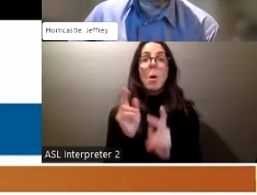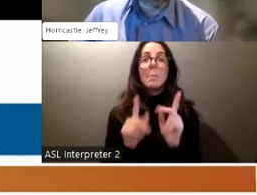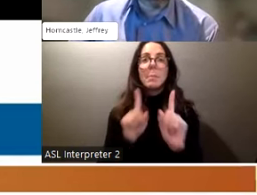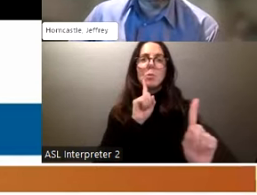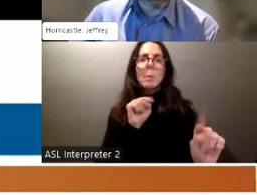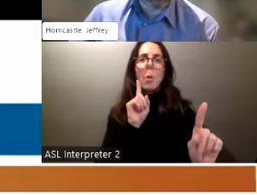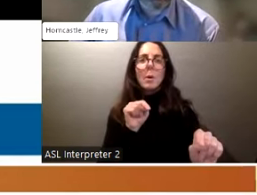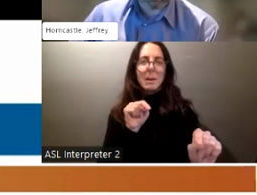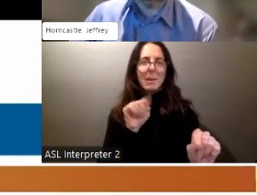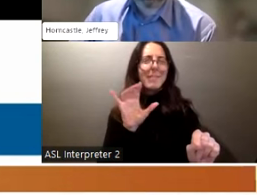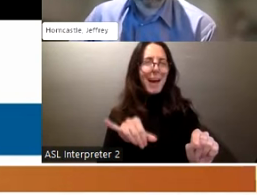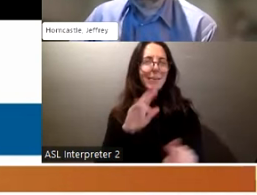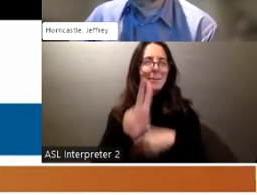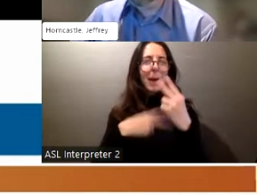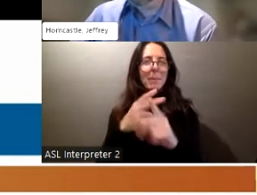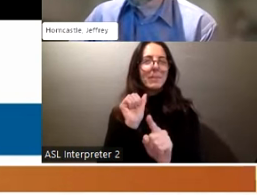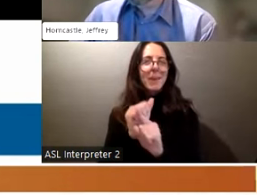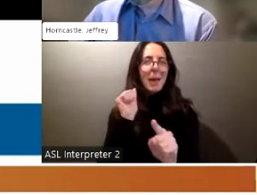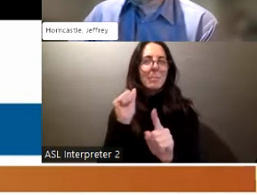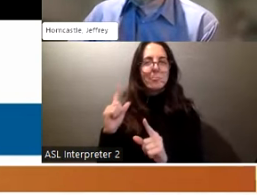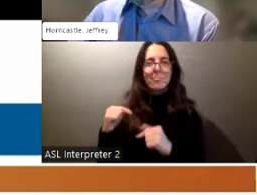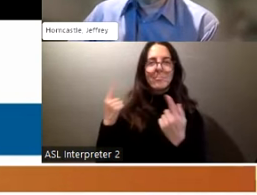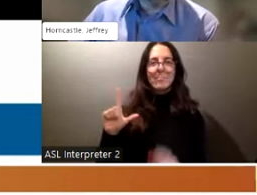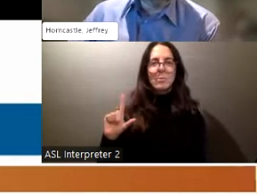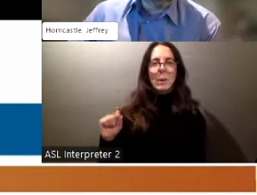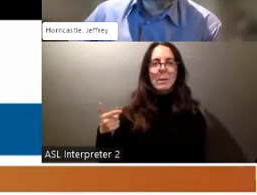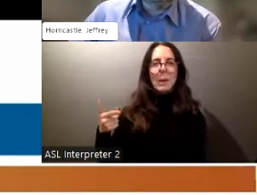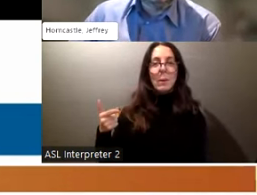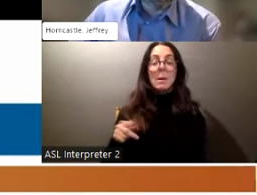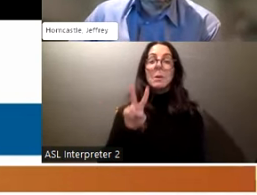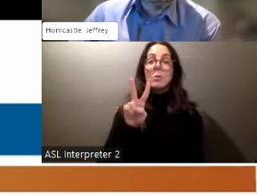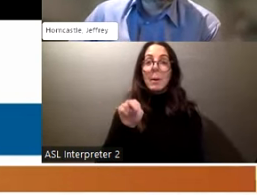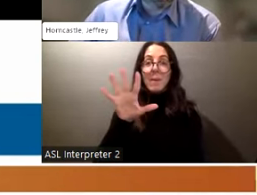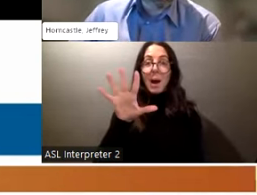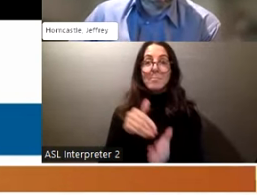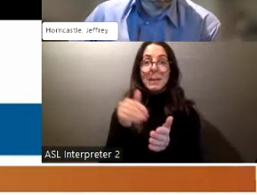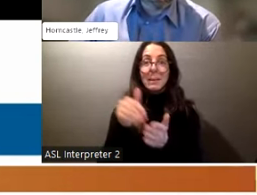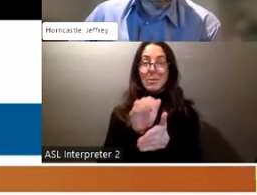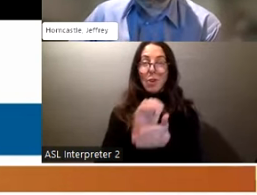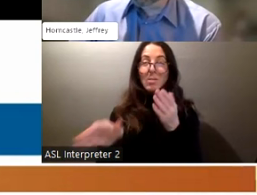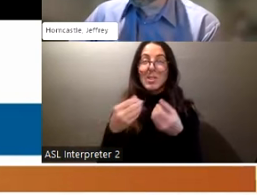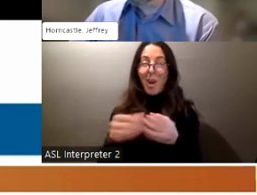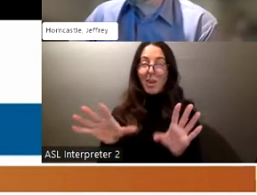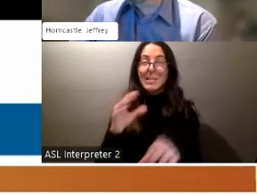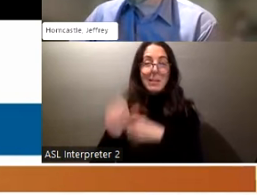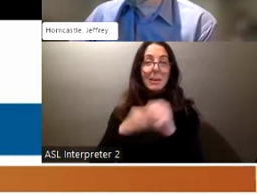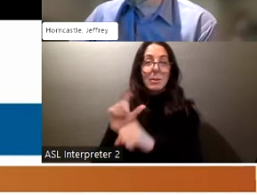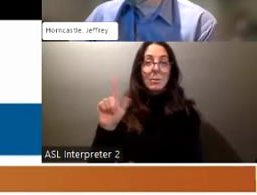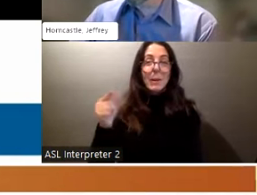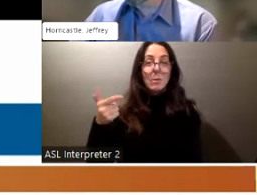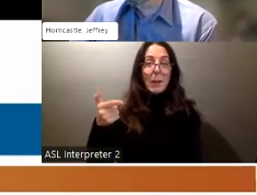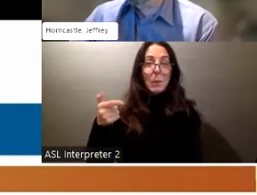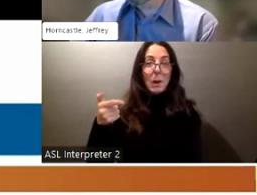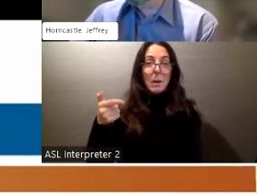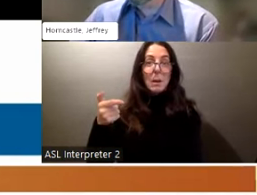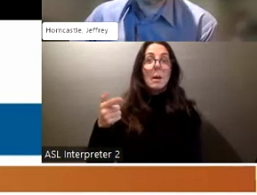the grandparent scam since 2021. 2.5 million was lost in 2021, and that actually increased